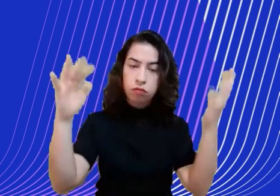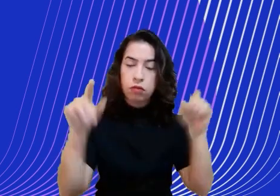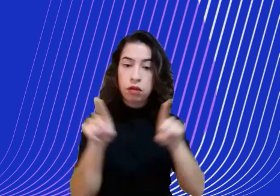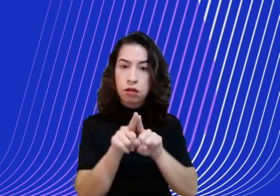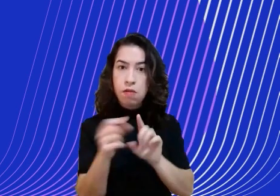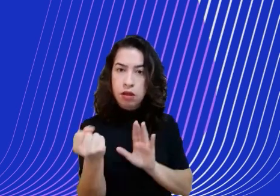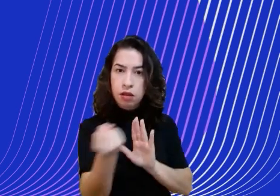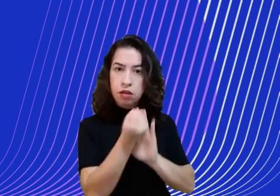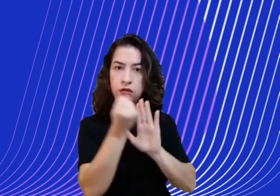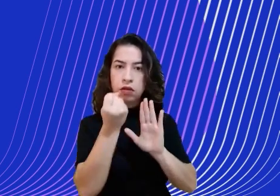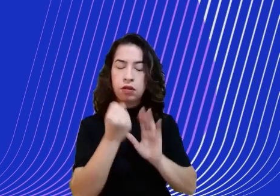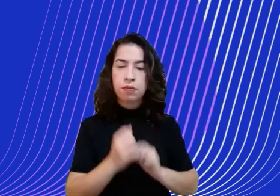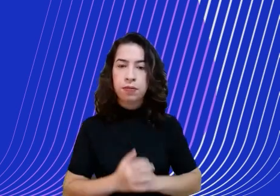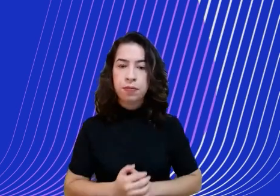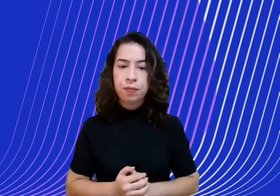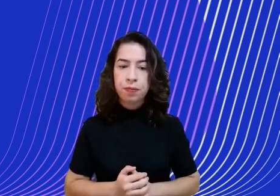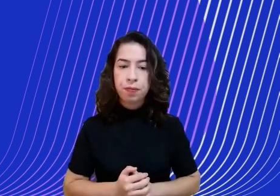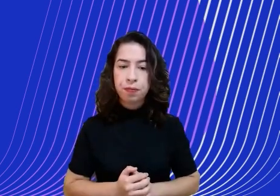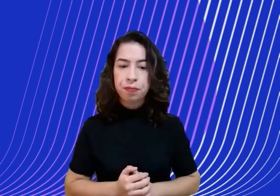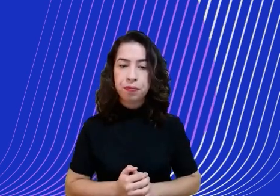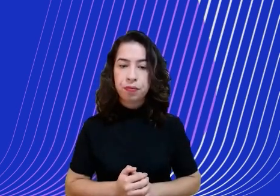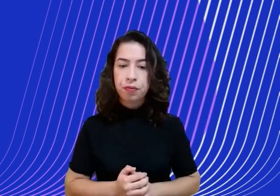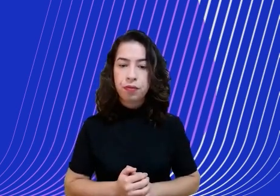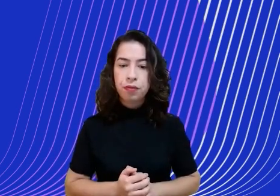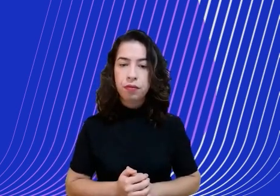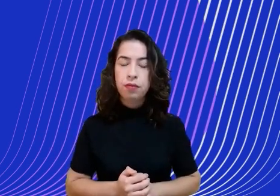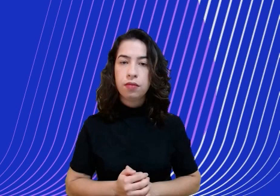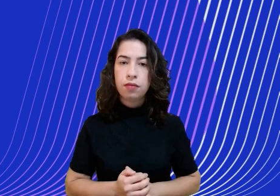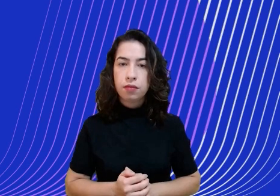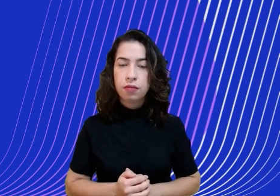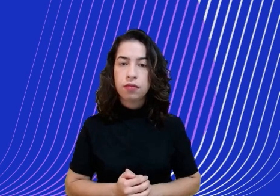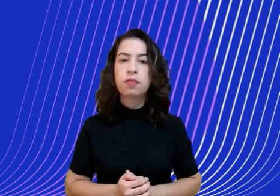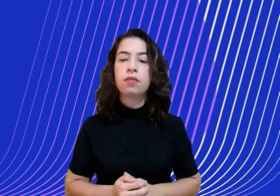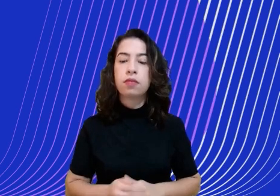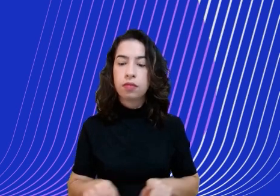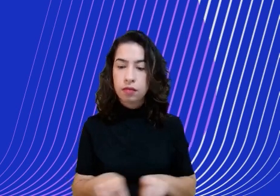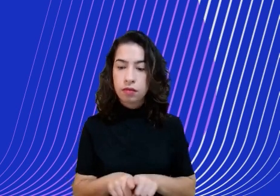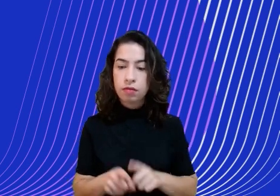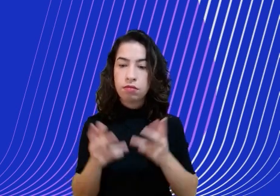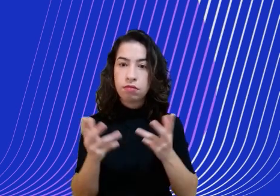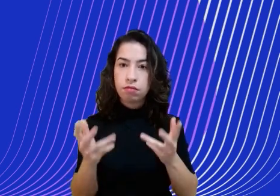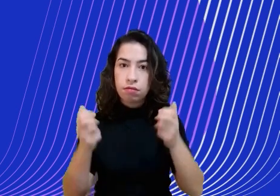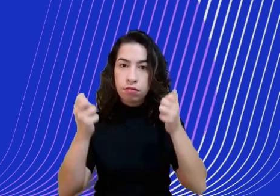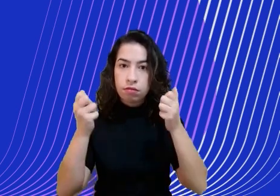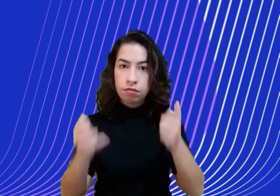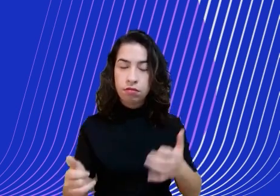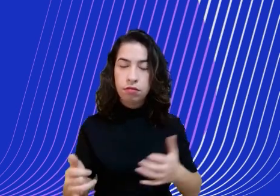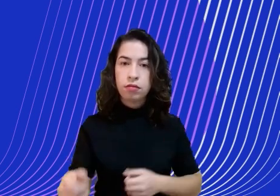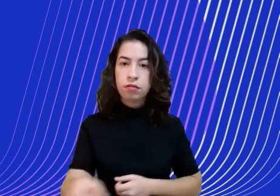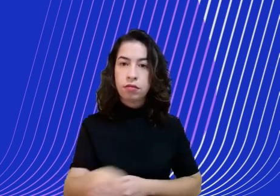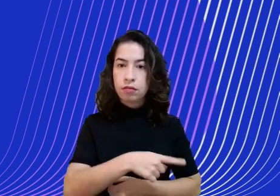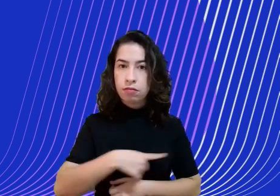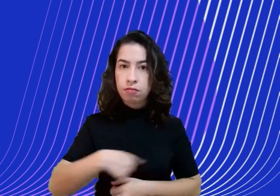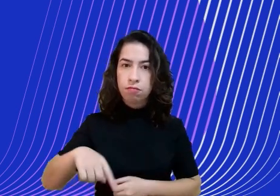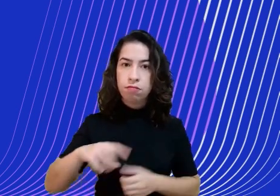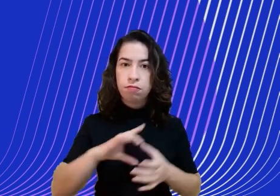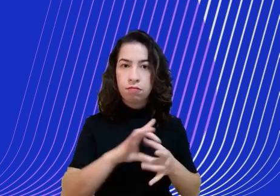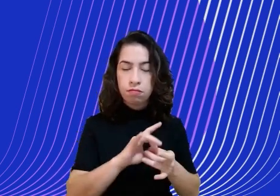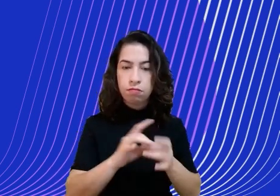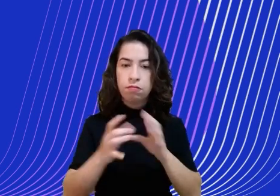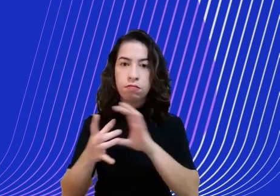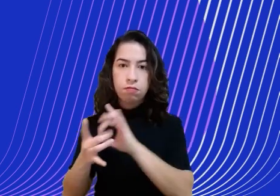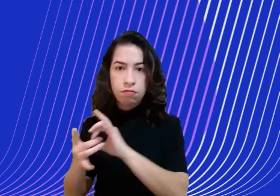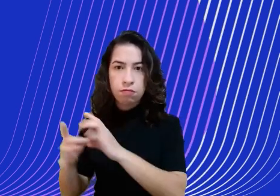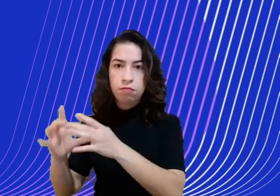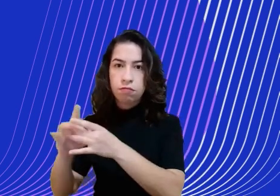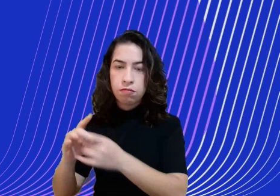certify and trade out the credits. And finally, I would like to finish by saying that we do that in a coalition.